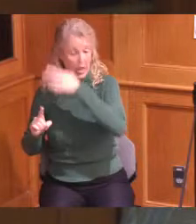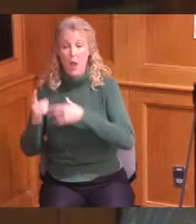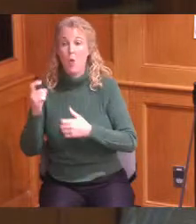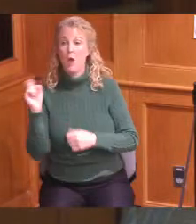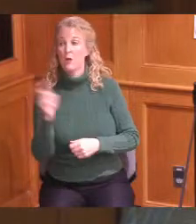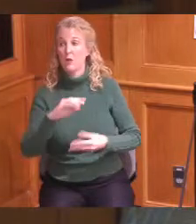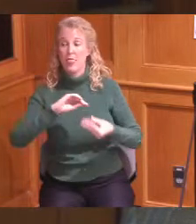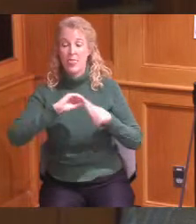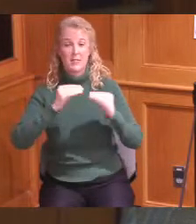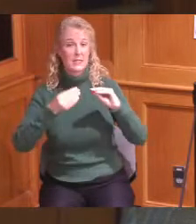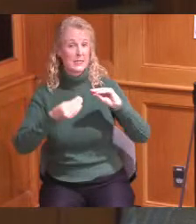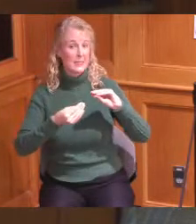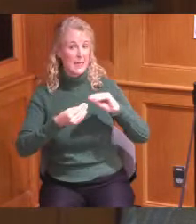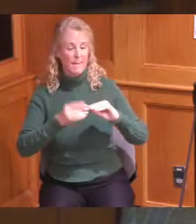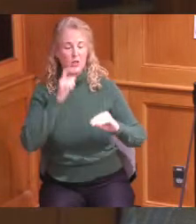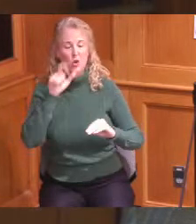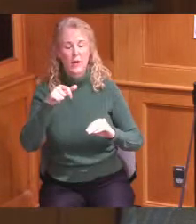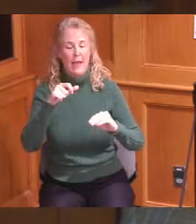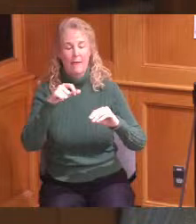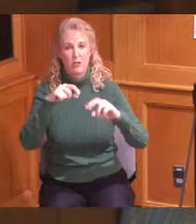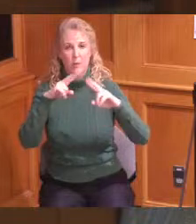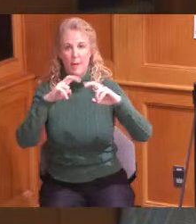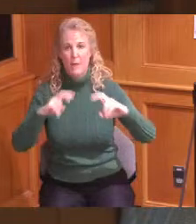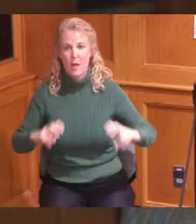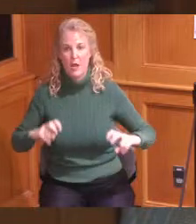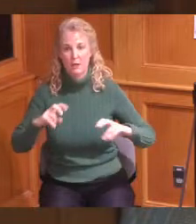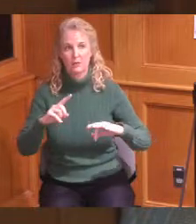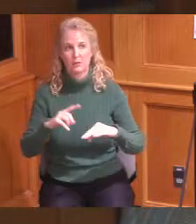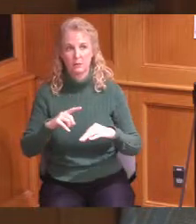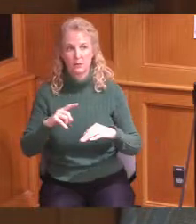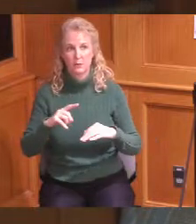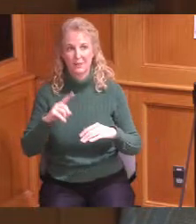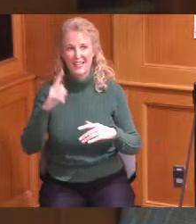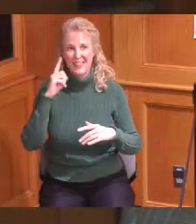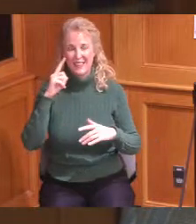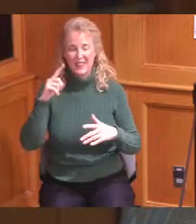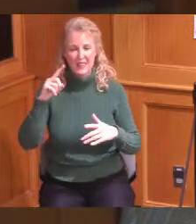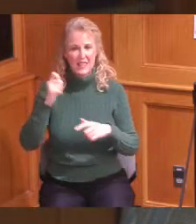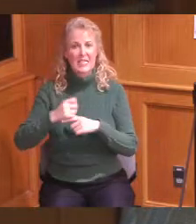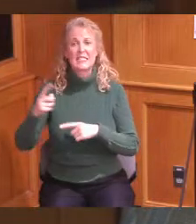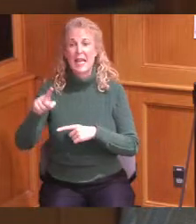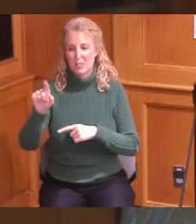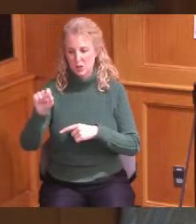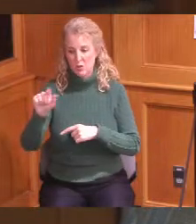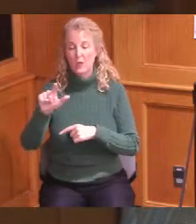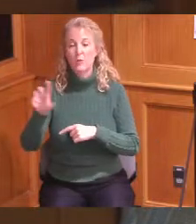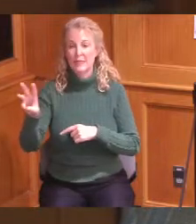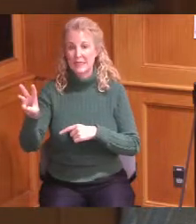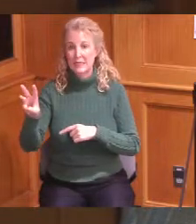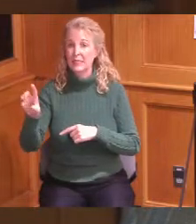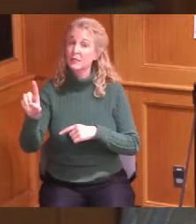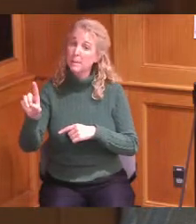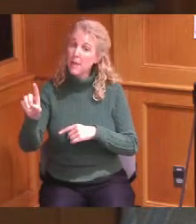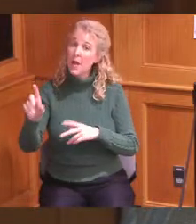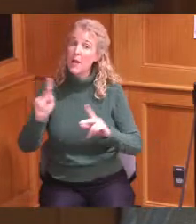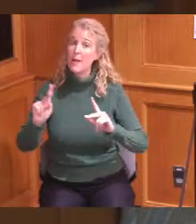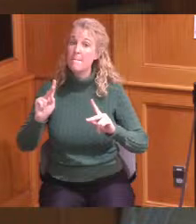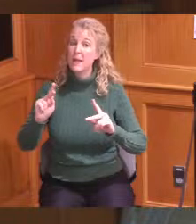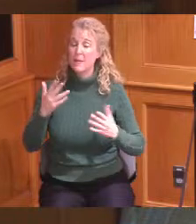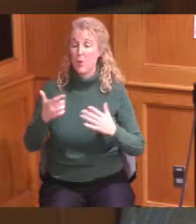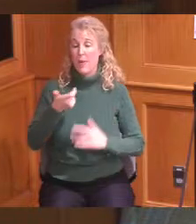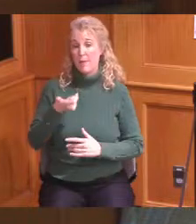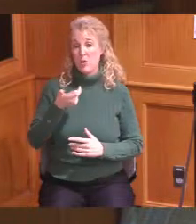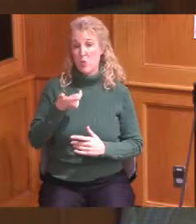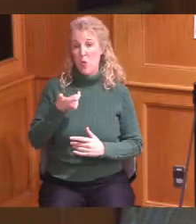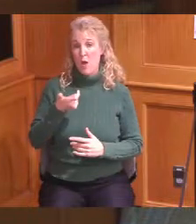those numbers. It's not something we got to do right now because we're talking about next year. But, you know, for people who might be watching,